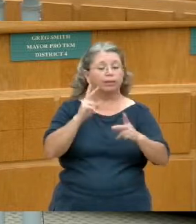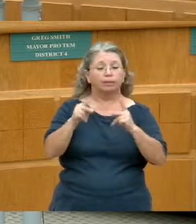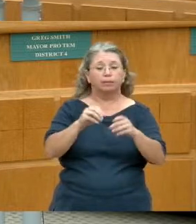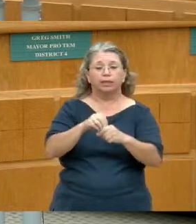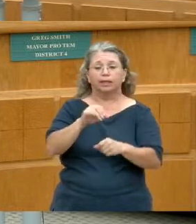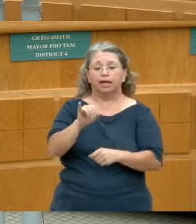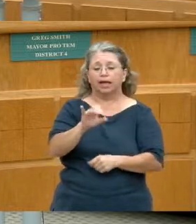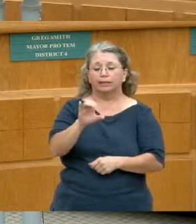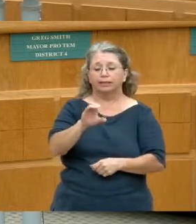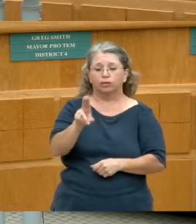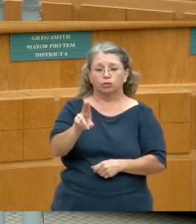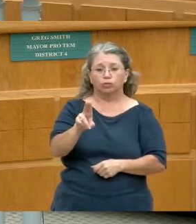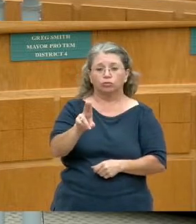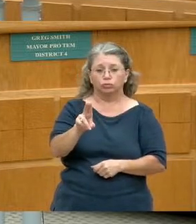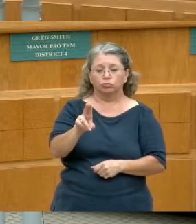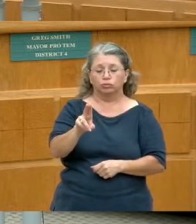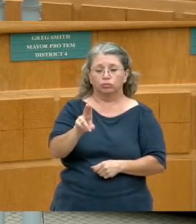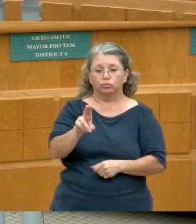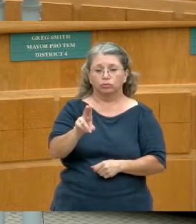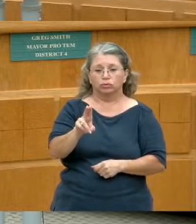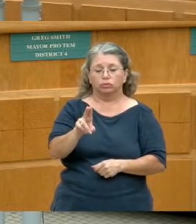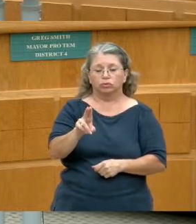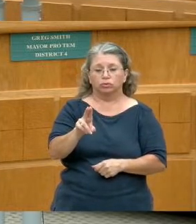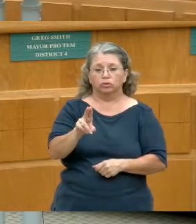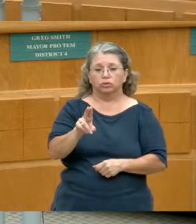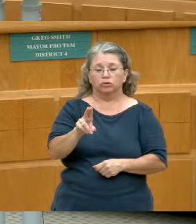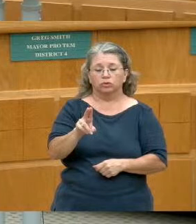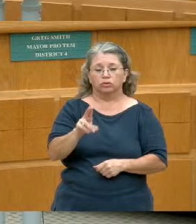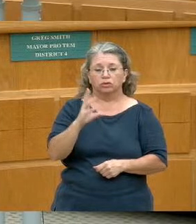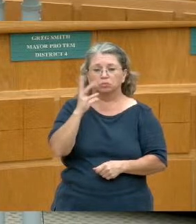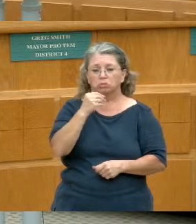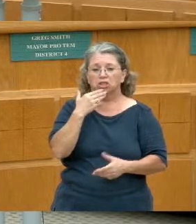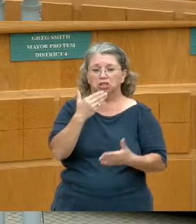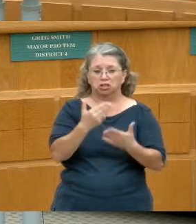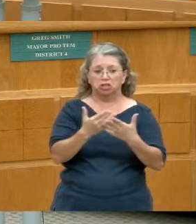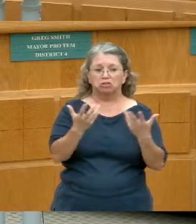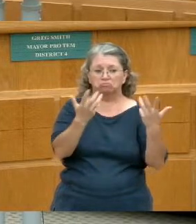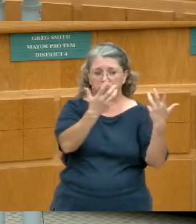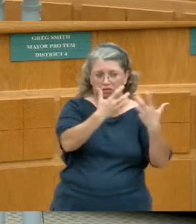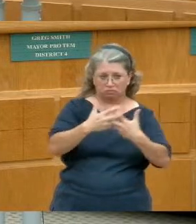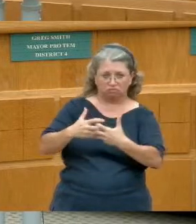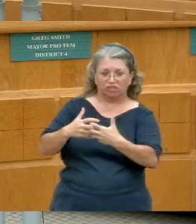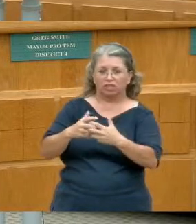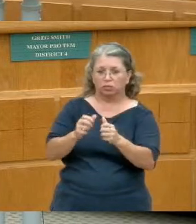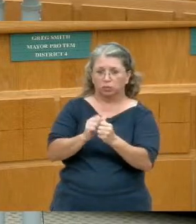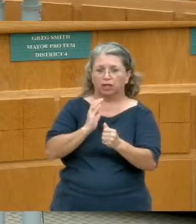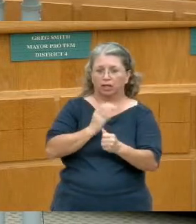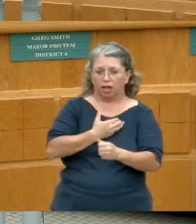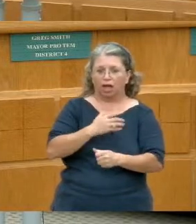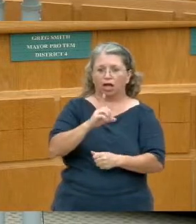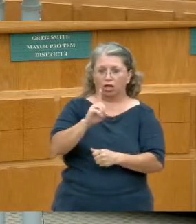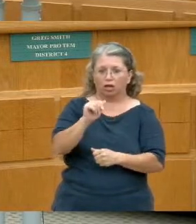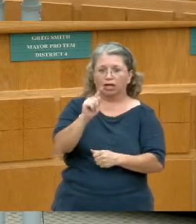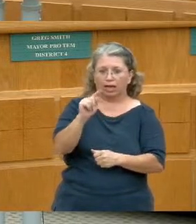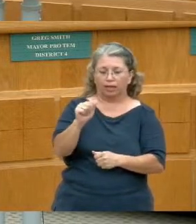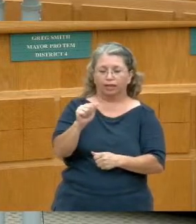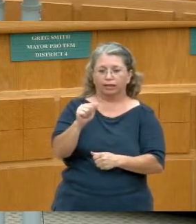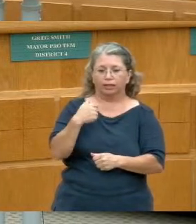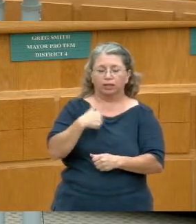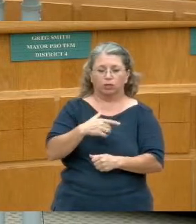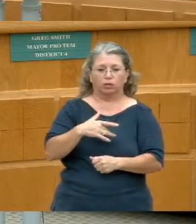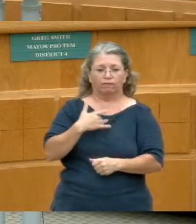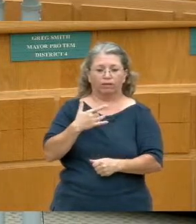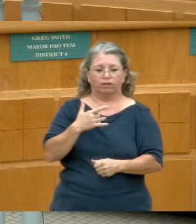We have pretty good fit between the model and the data points, and we feel fairly confident that we're well within hospital limits, and we